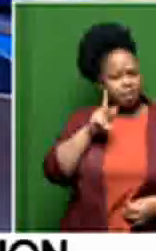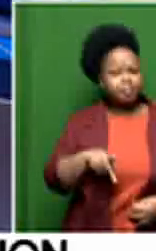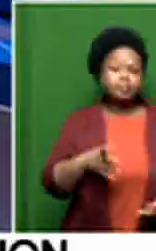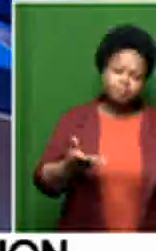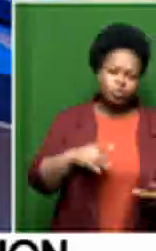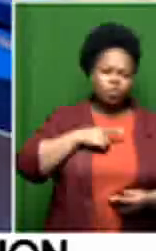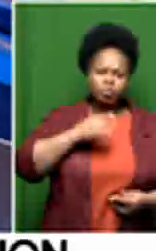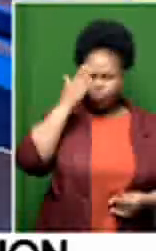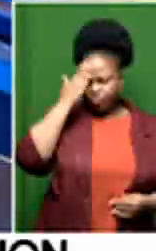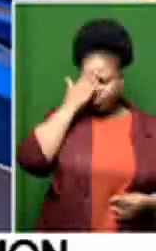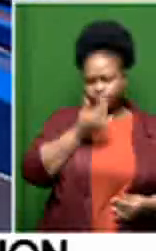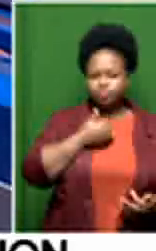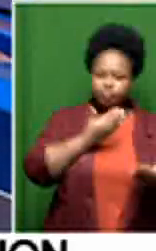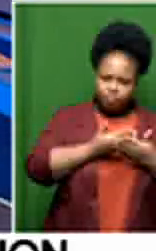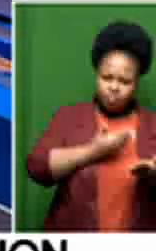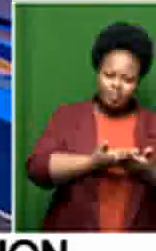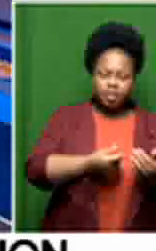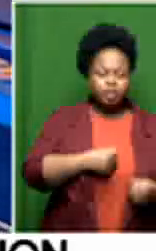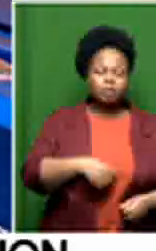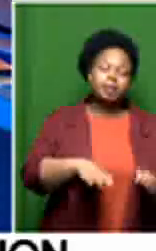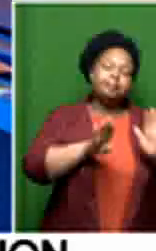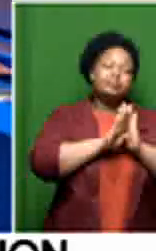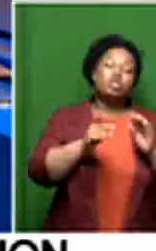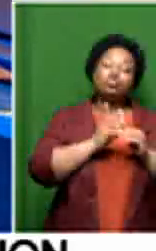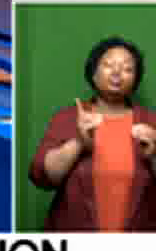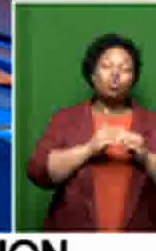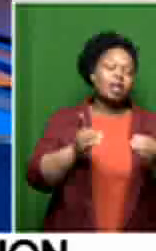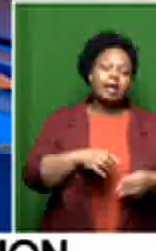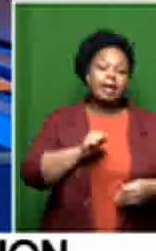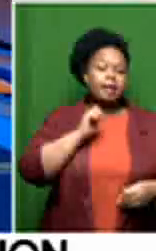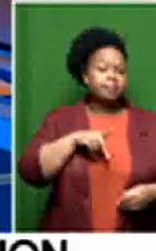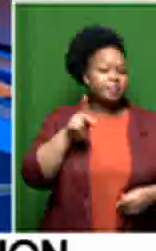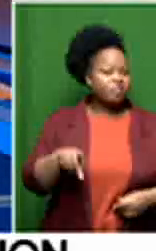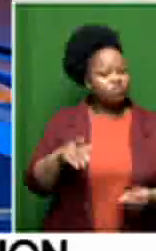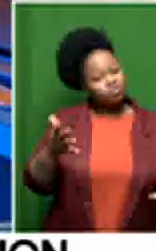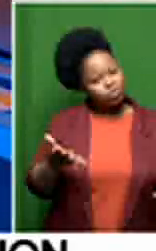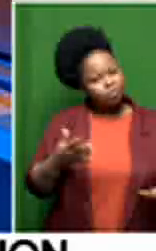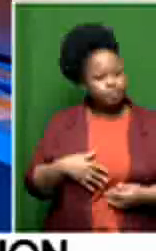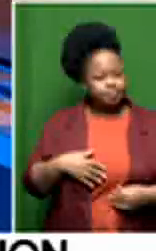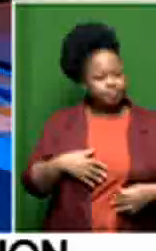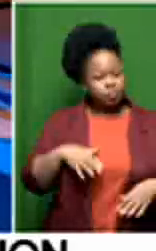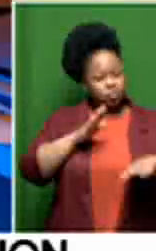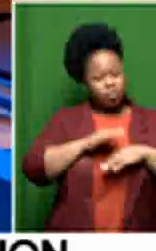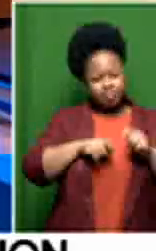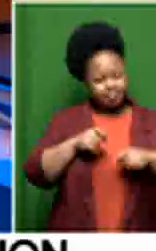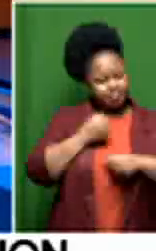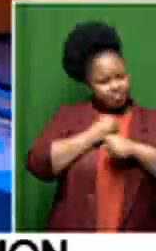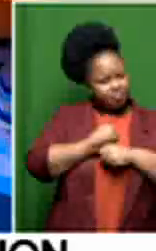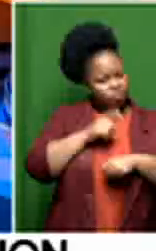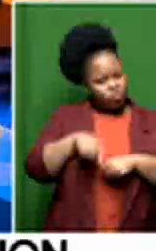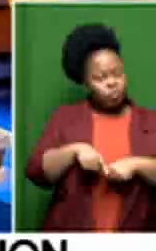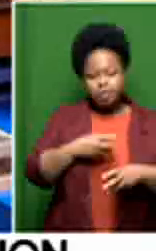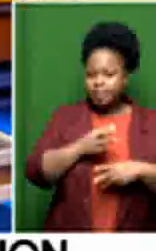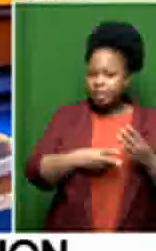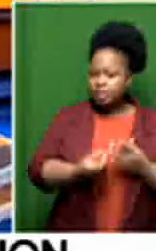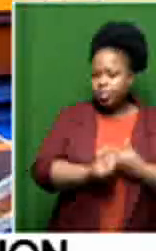you know that it will be at some point a billion-dollar app. But for it to reach that status, so much work needs to be